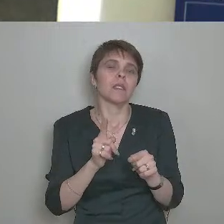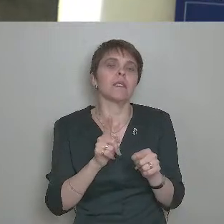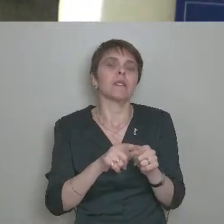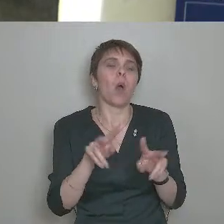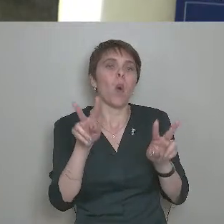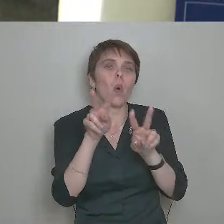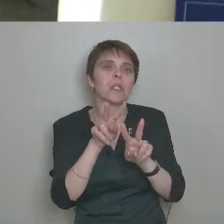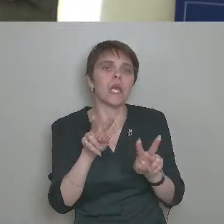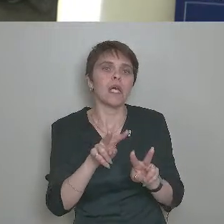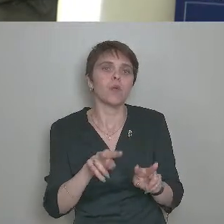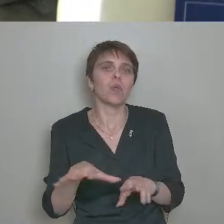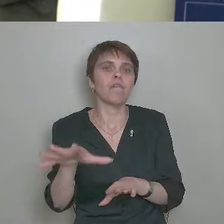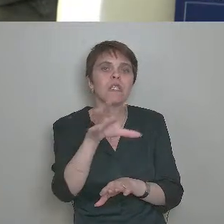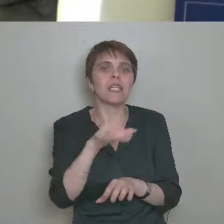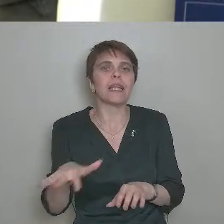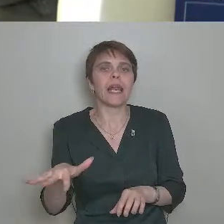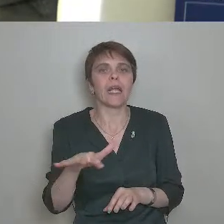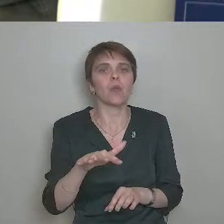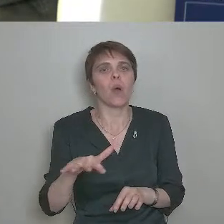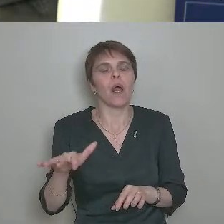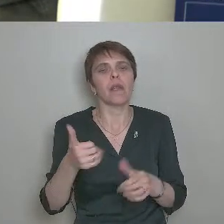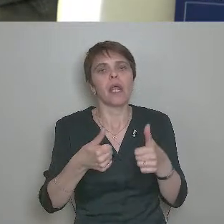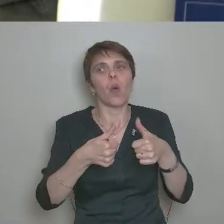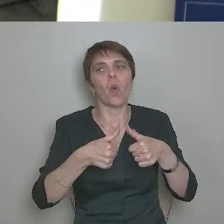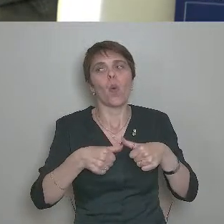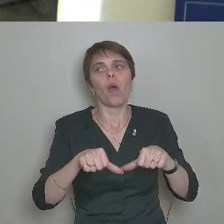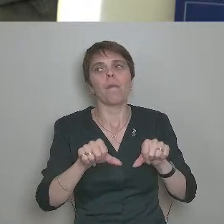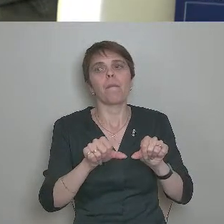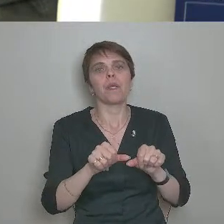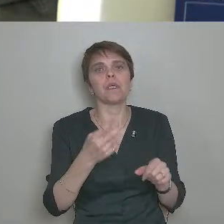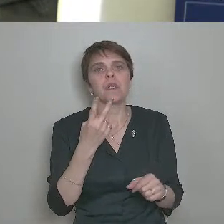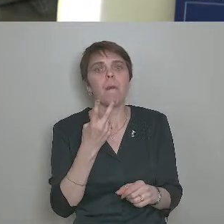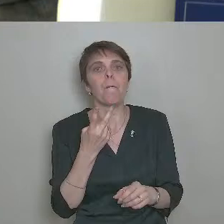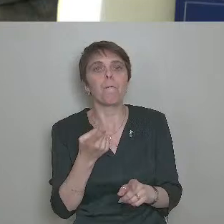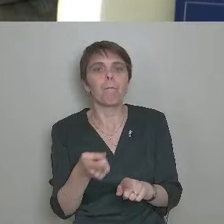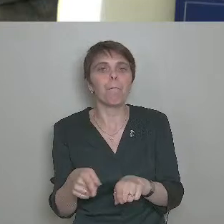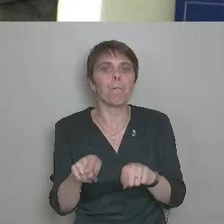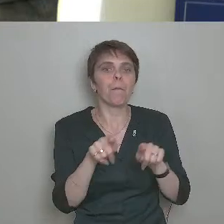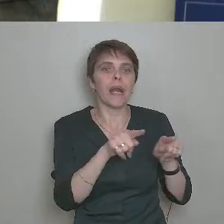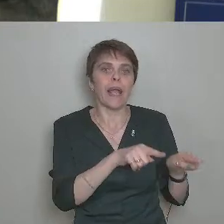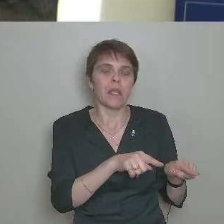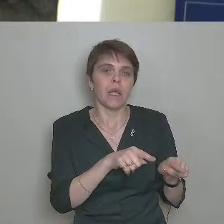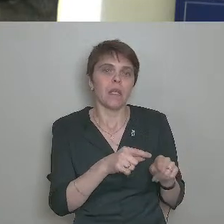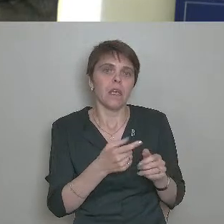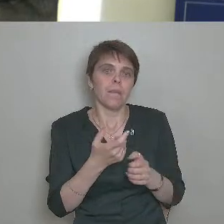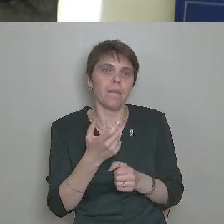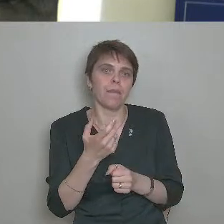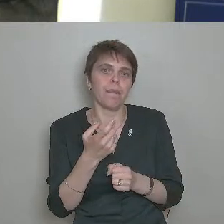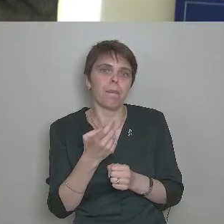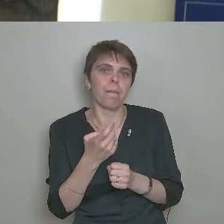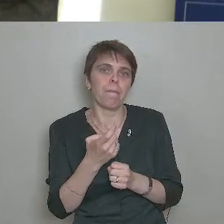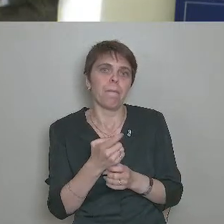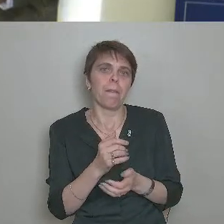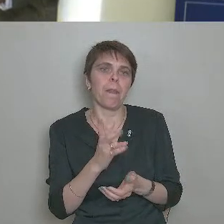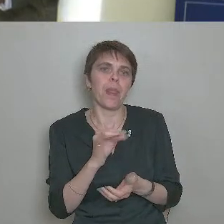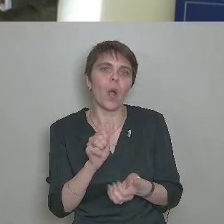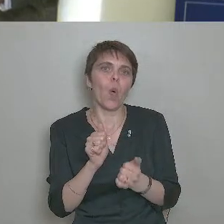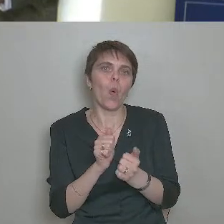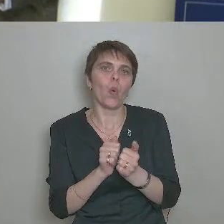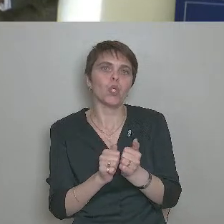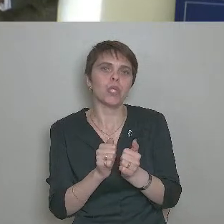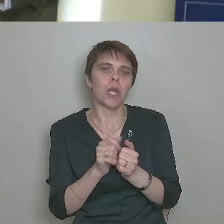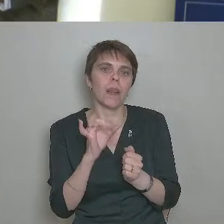Well, it seems to me that all TECs are within